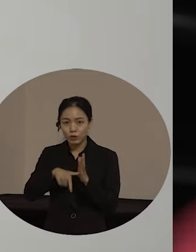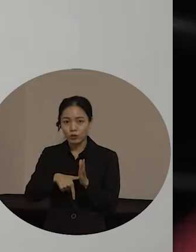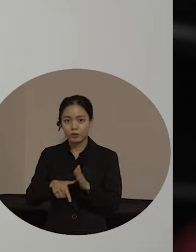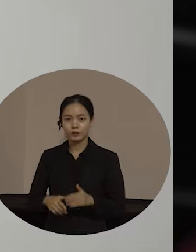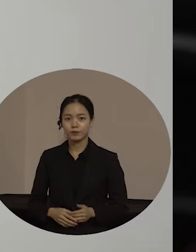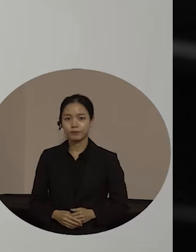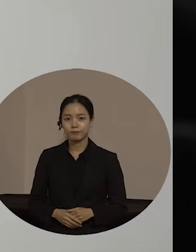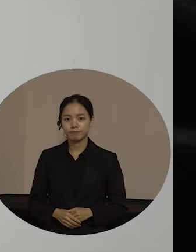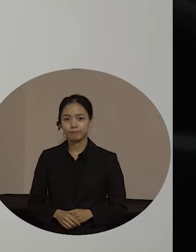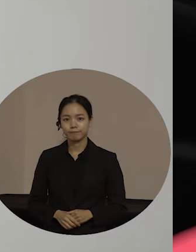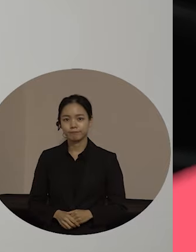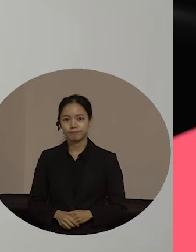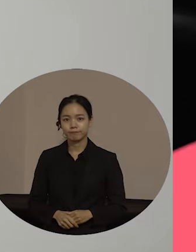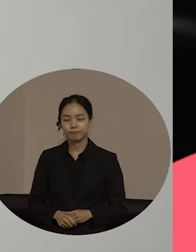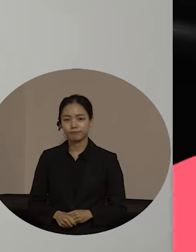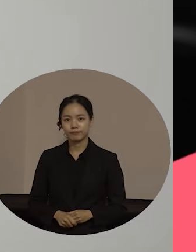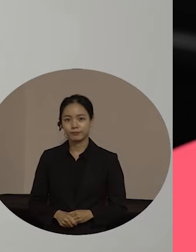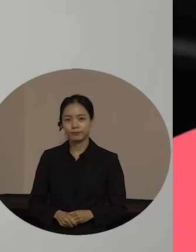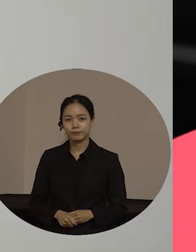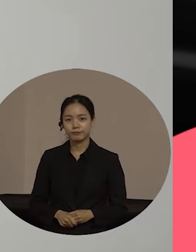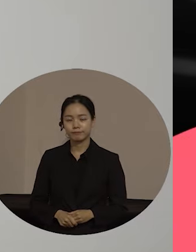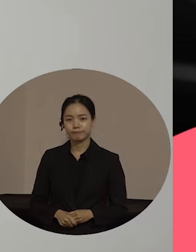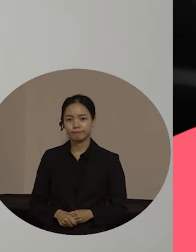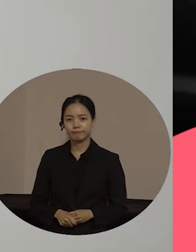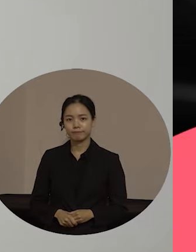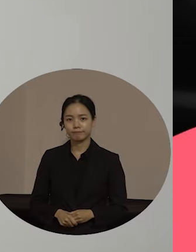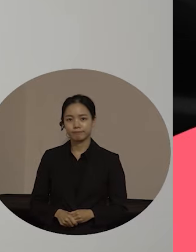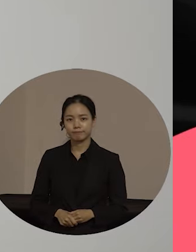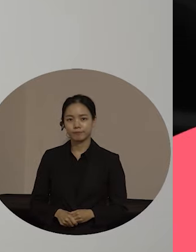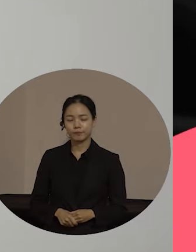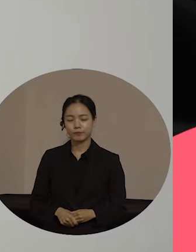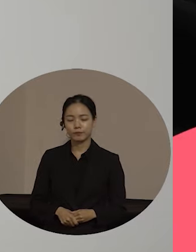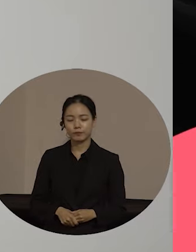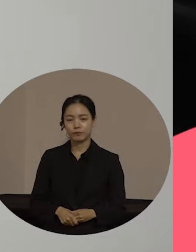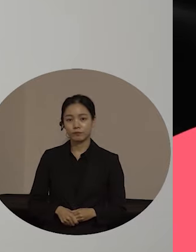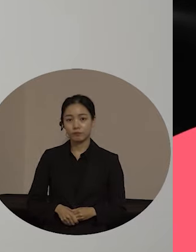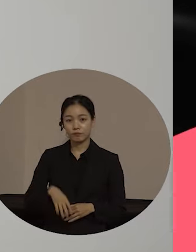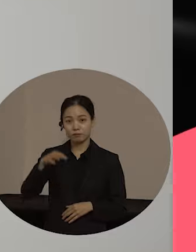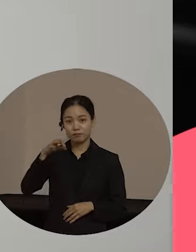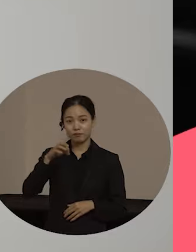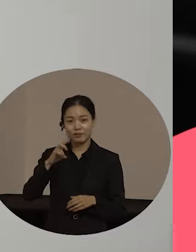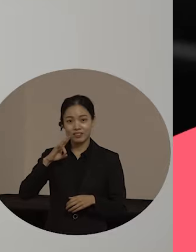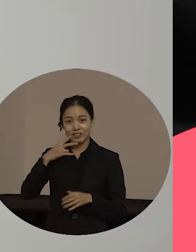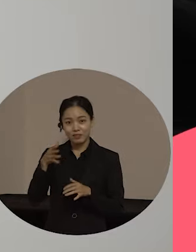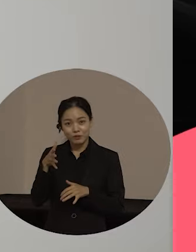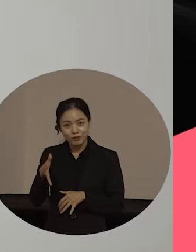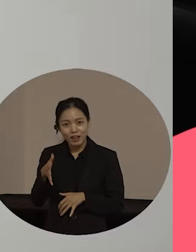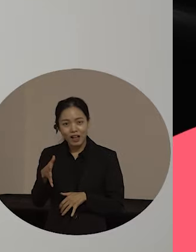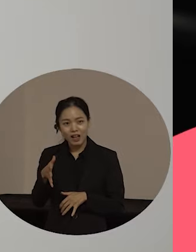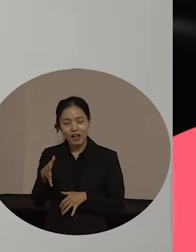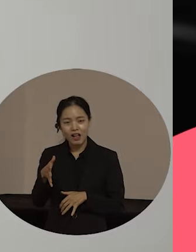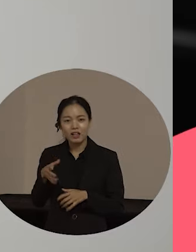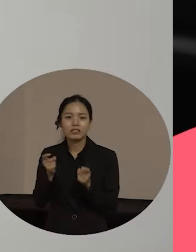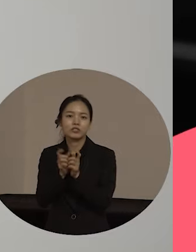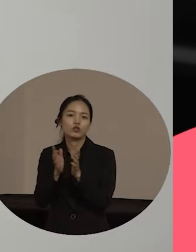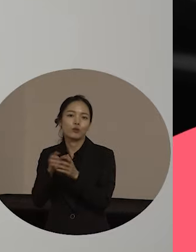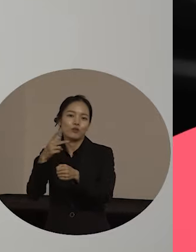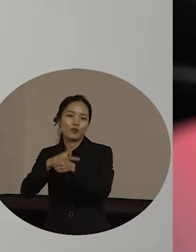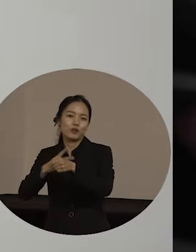also artists who are teaching, but mostly we put maybe more effort on the